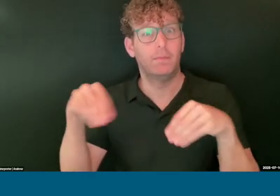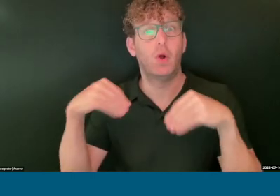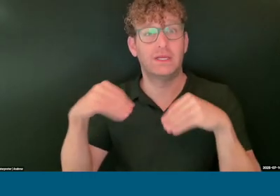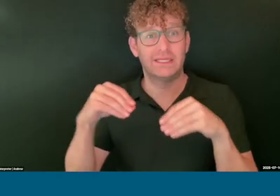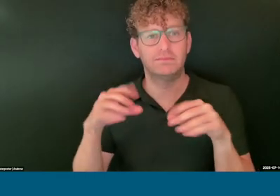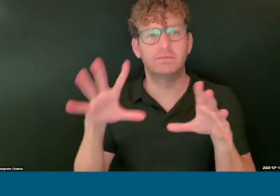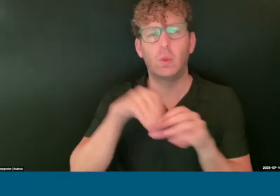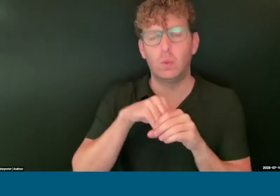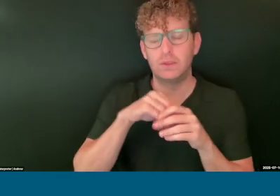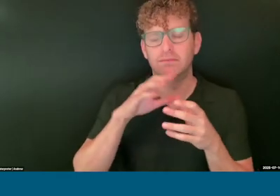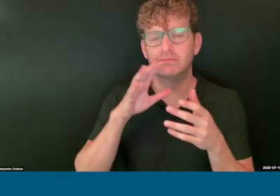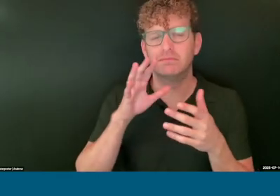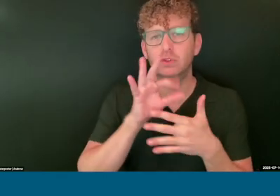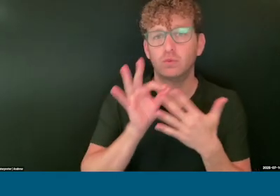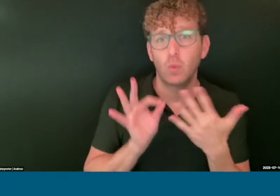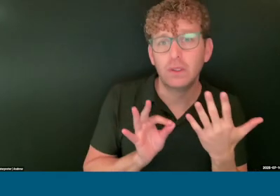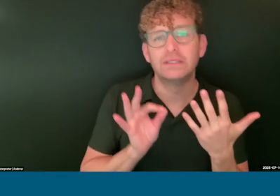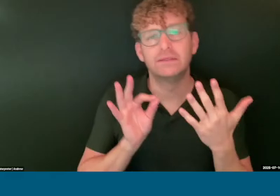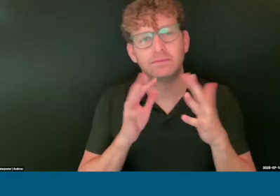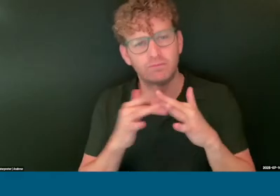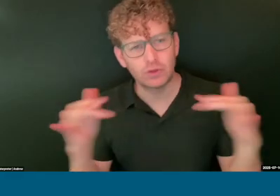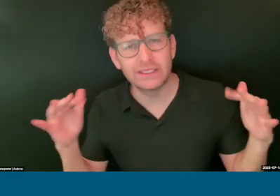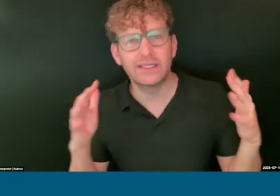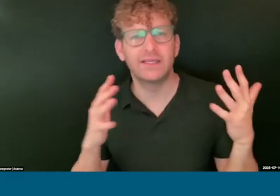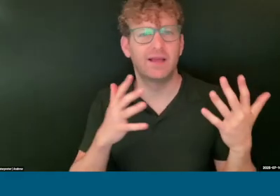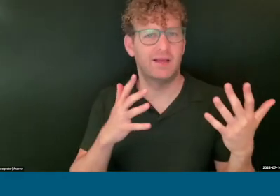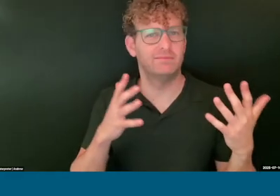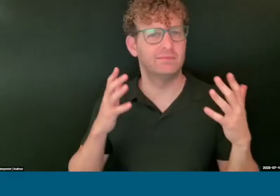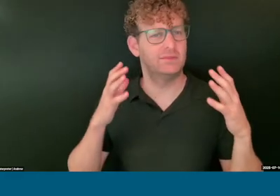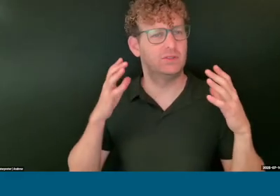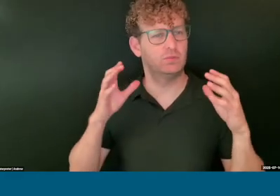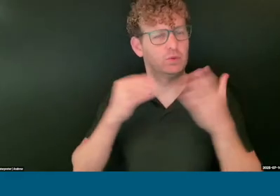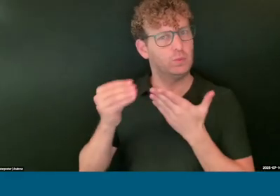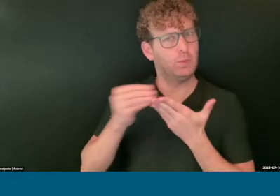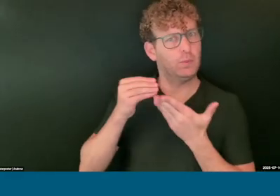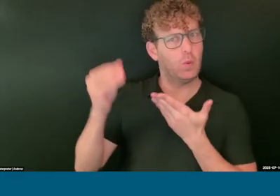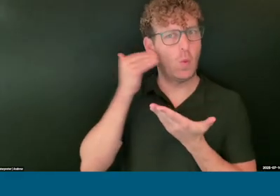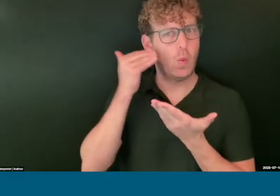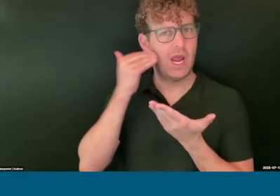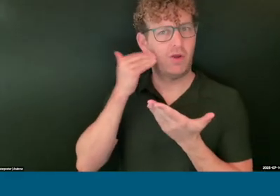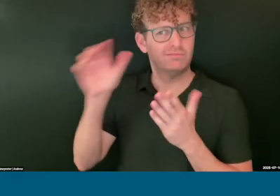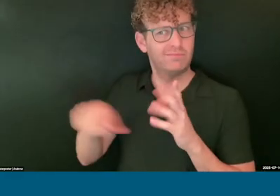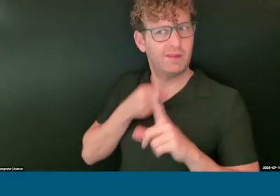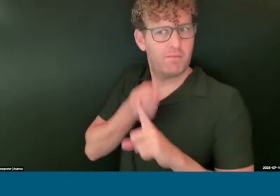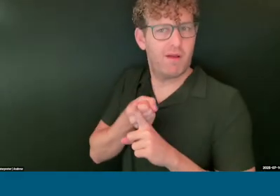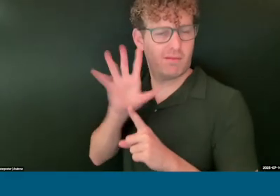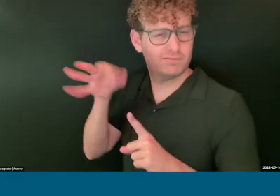A light-duty vehicle affordability analysis given the current incentive landscape.